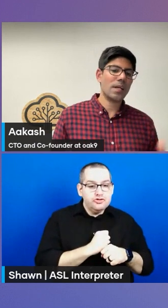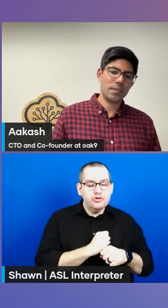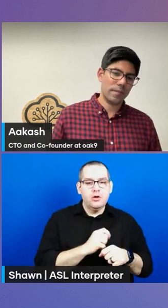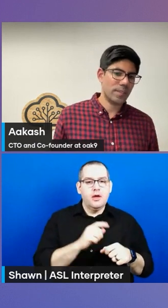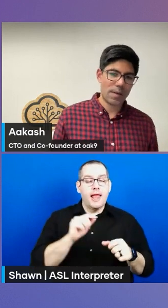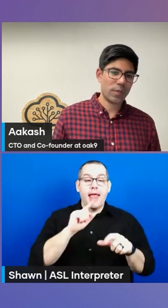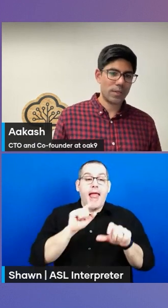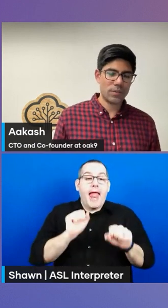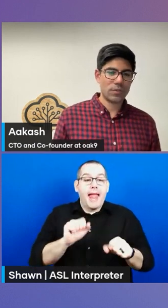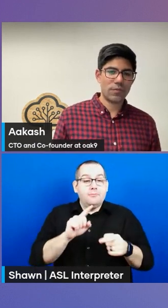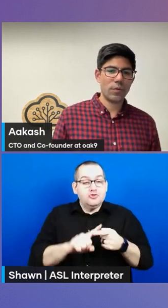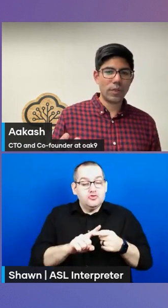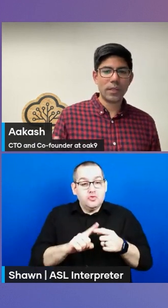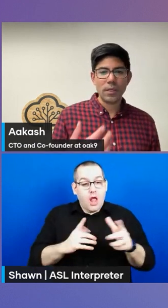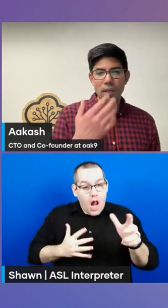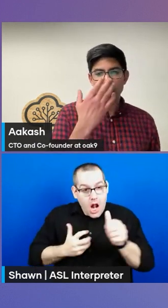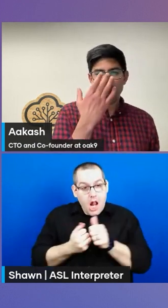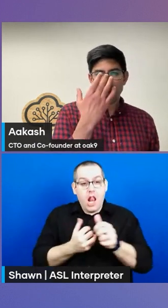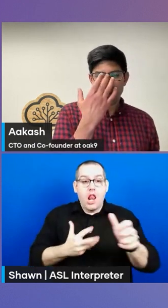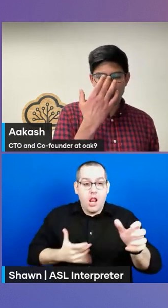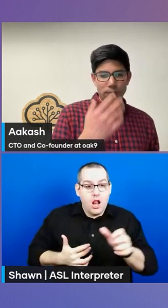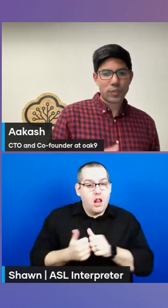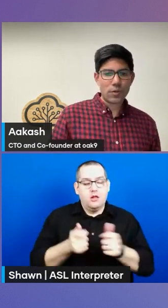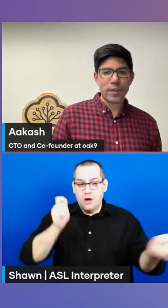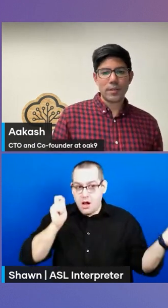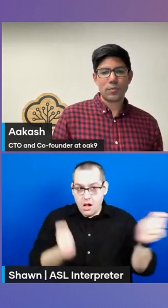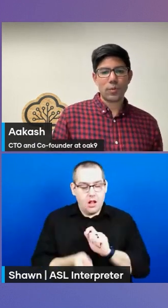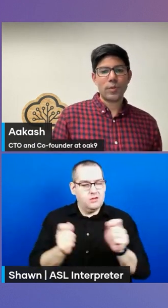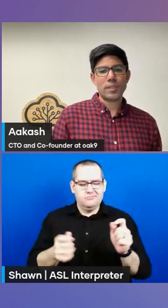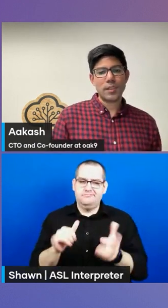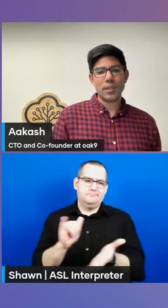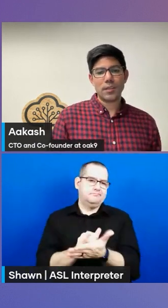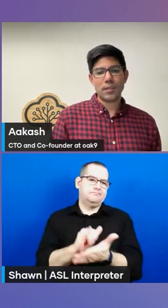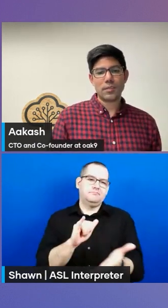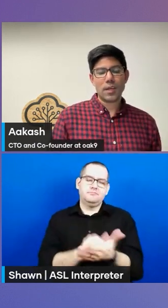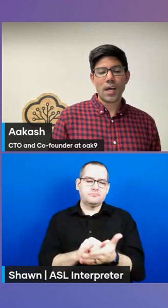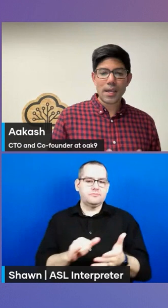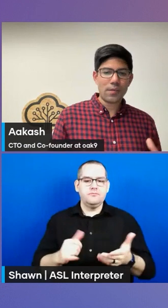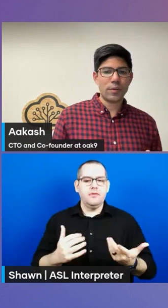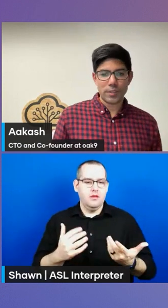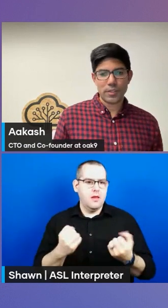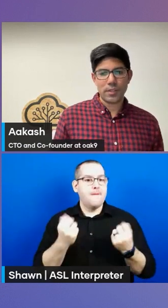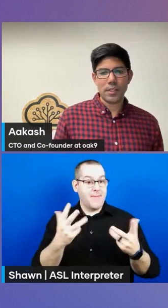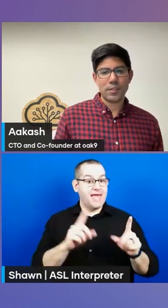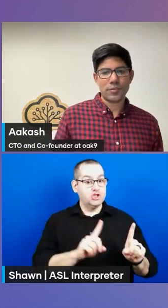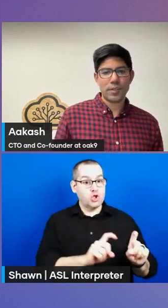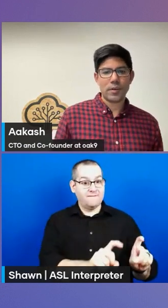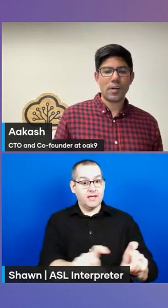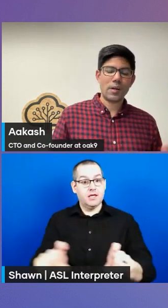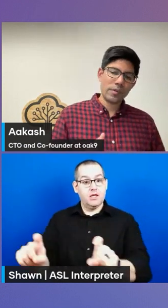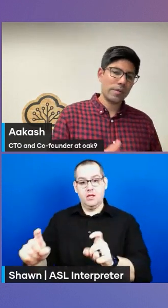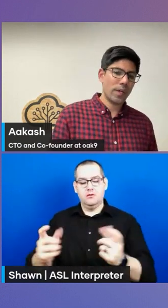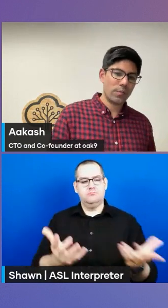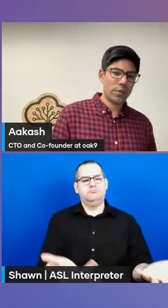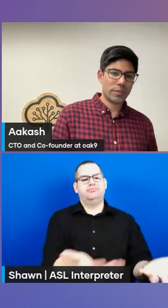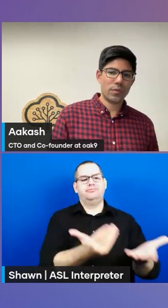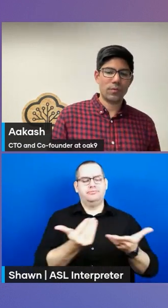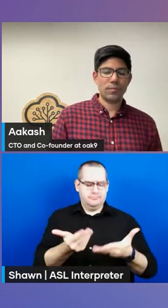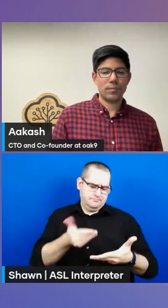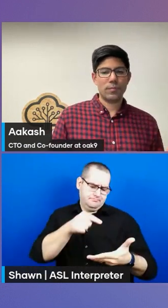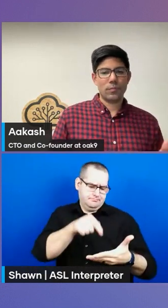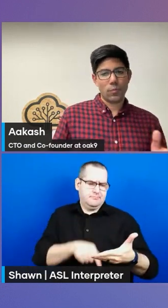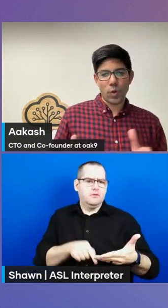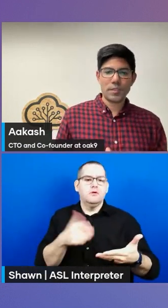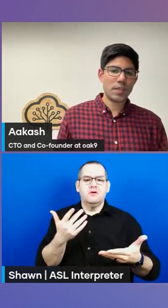the size of these applications. So if you look at surveys, what we see is on average in the industry, there are 100 developers